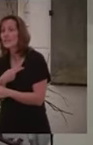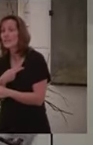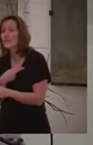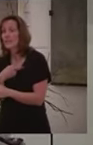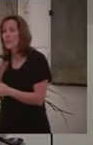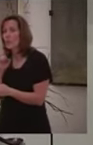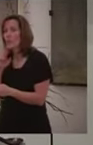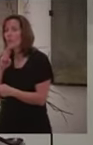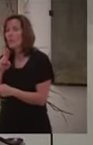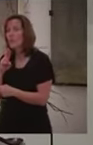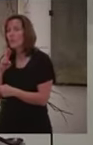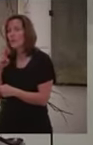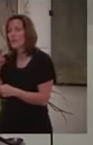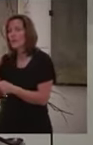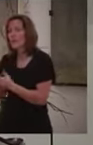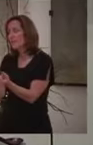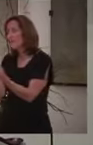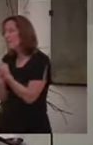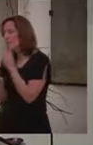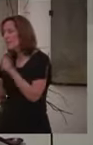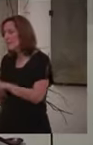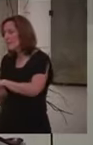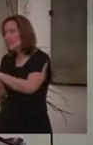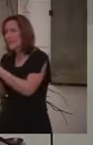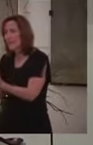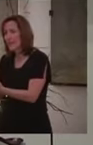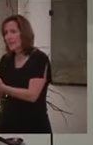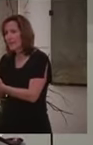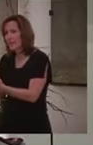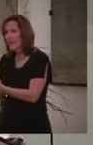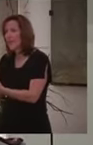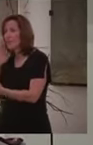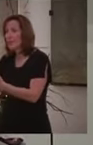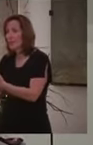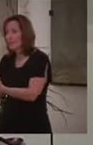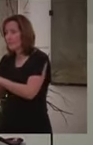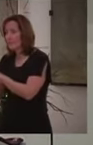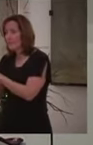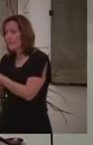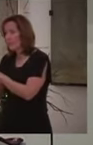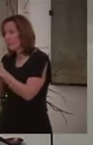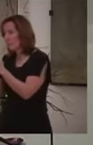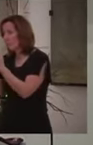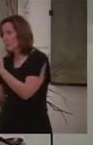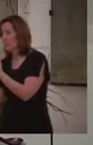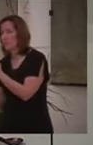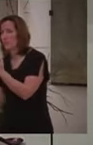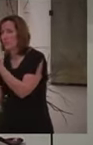the loss of a loved one crumble the foundation beneath our feet?